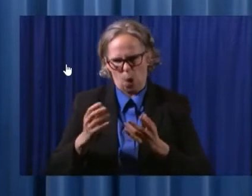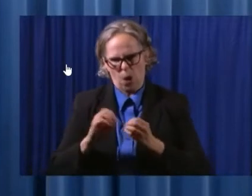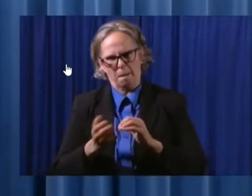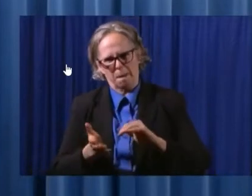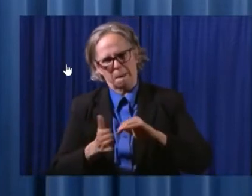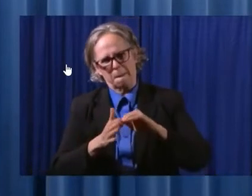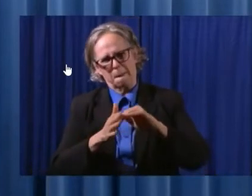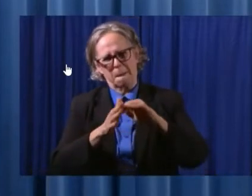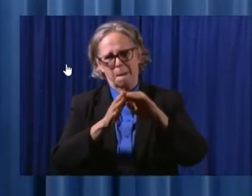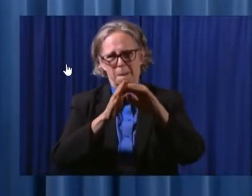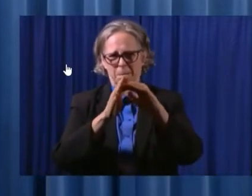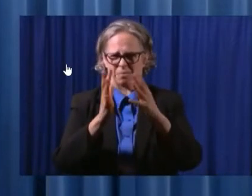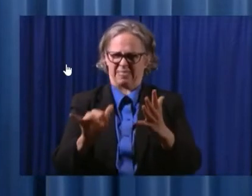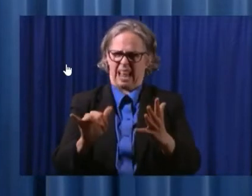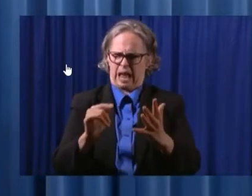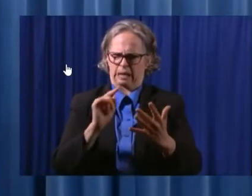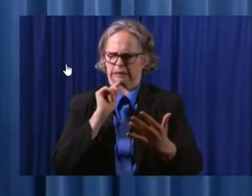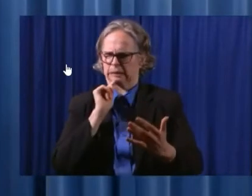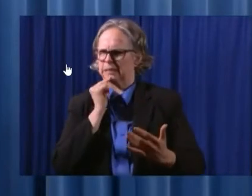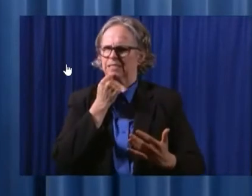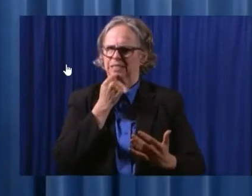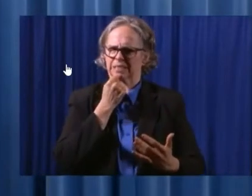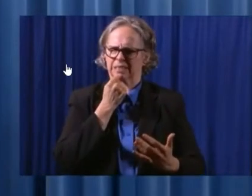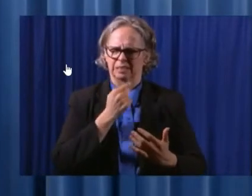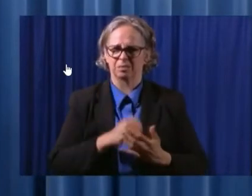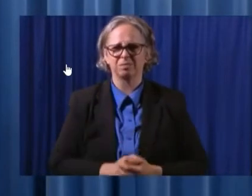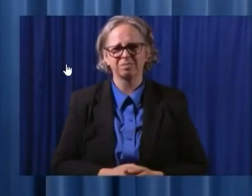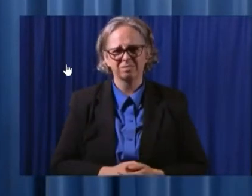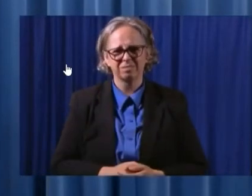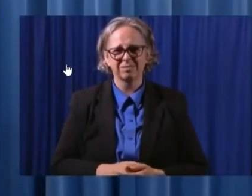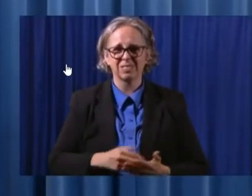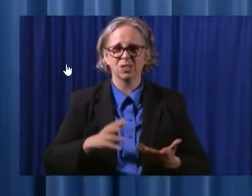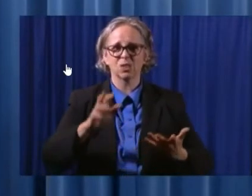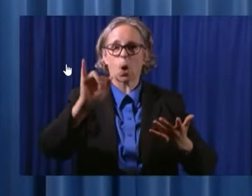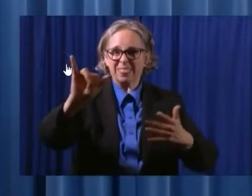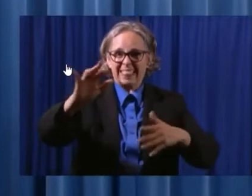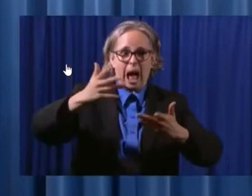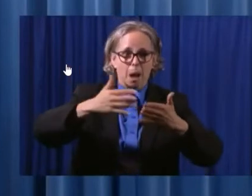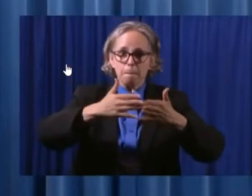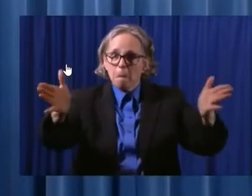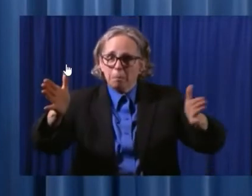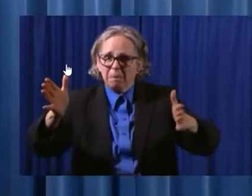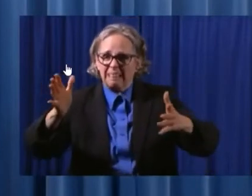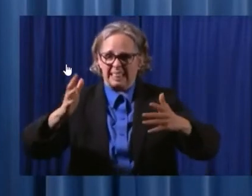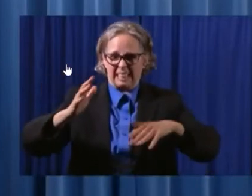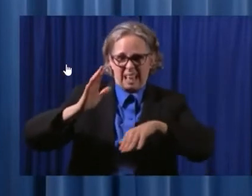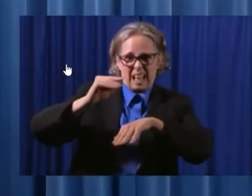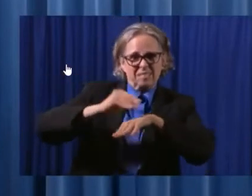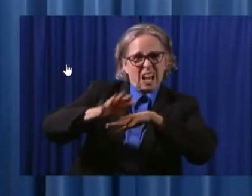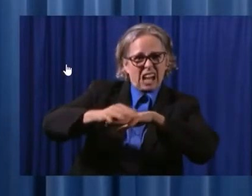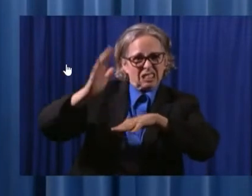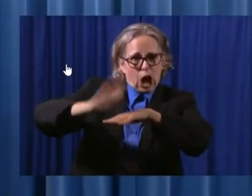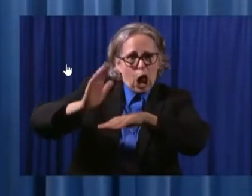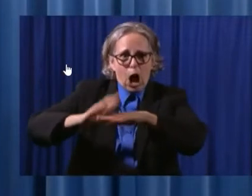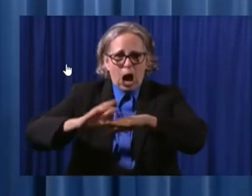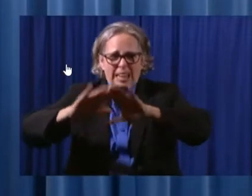Our public health advisory alert system will help make clear the very real dangers happening in individual counties across